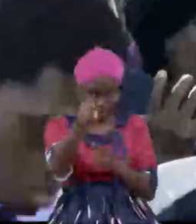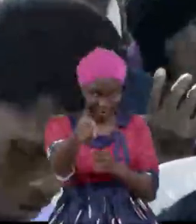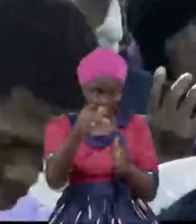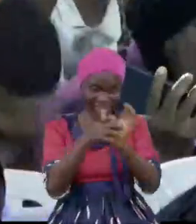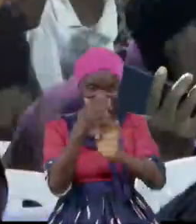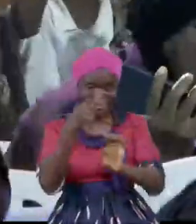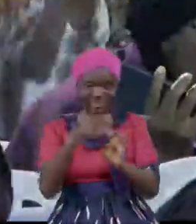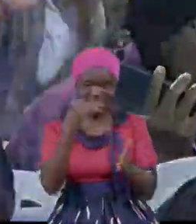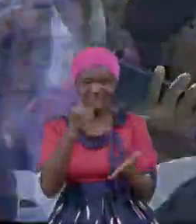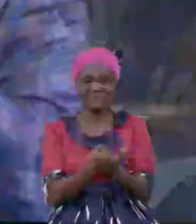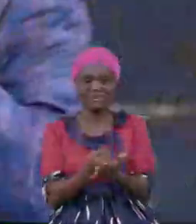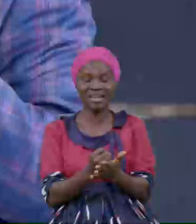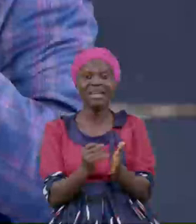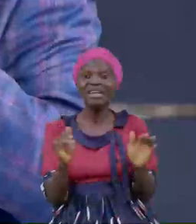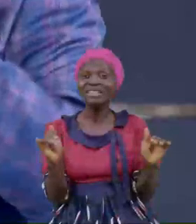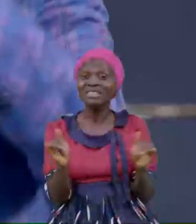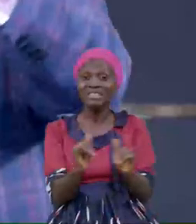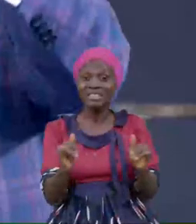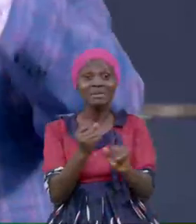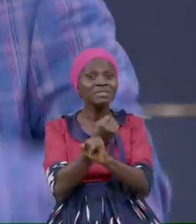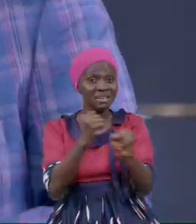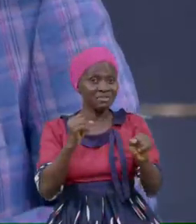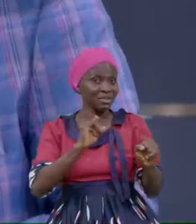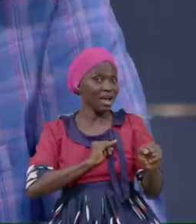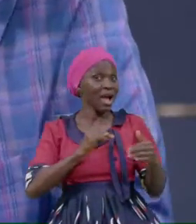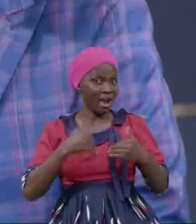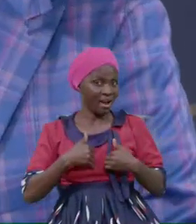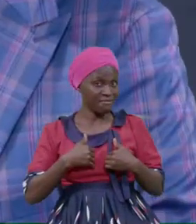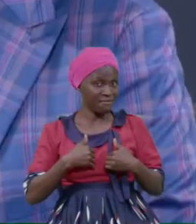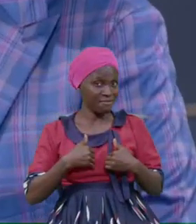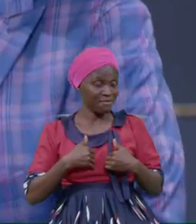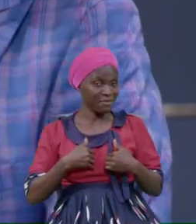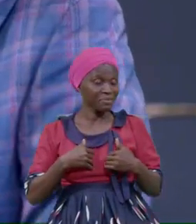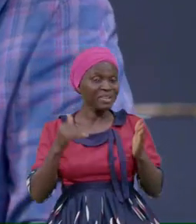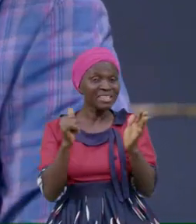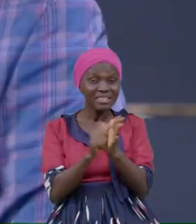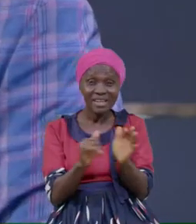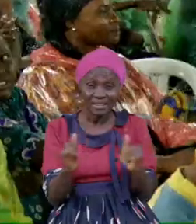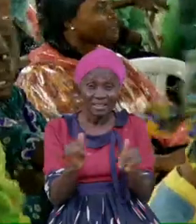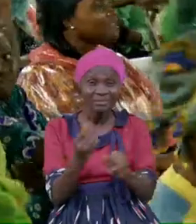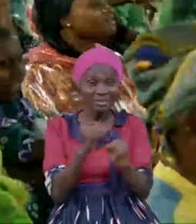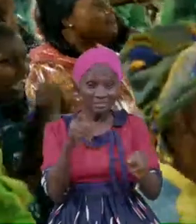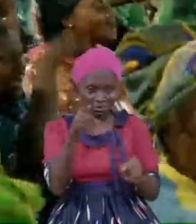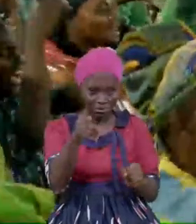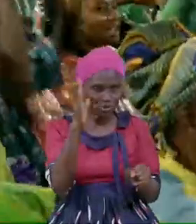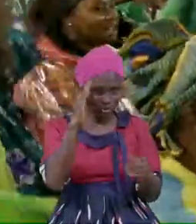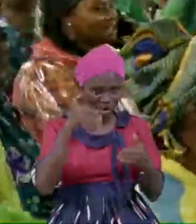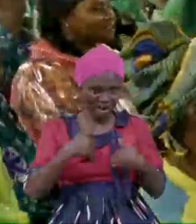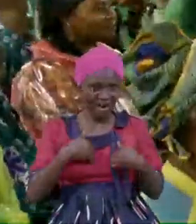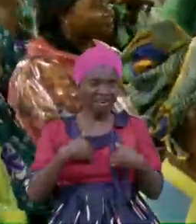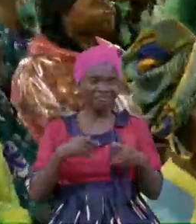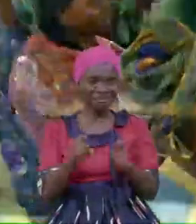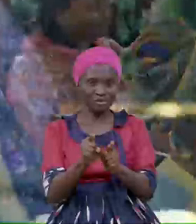The same salvation I have, that same salvation you will have. And the same